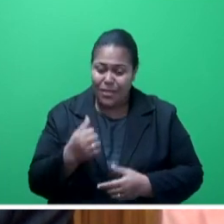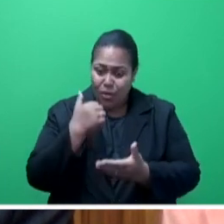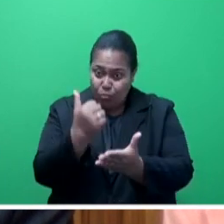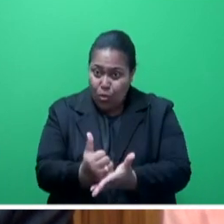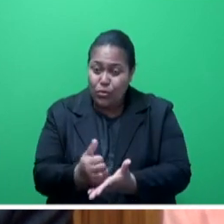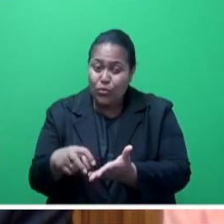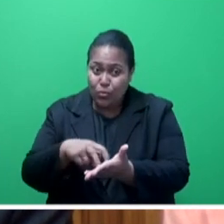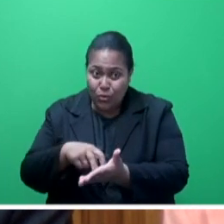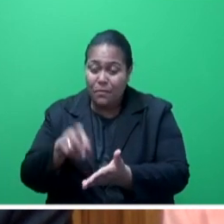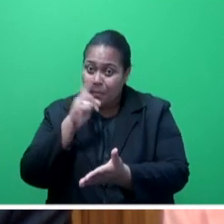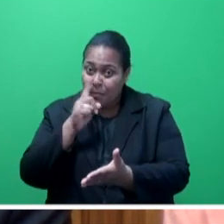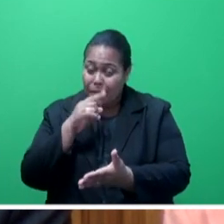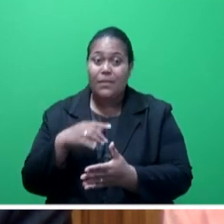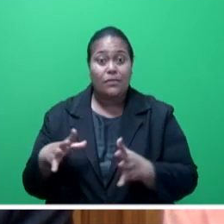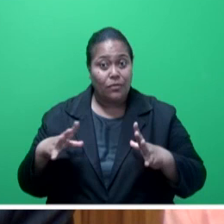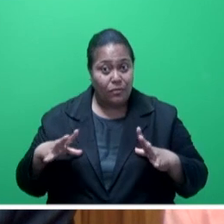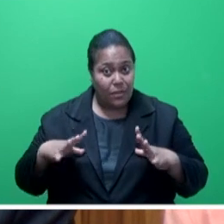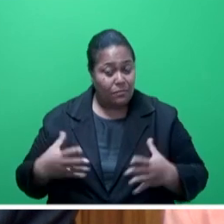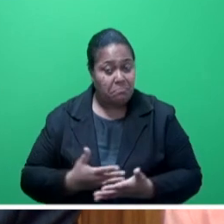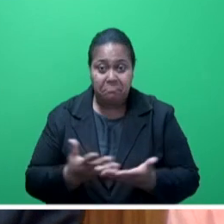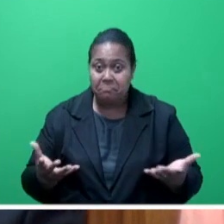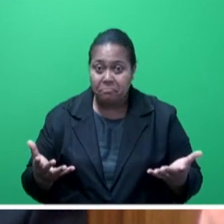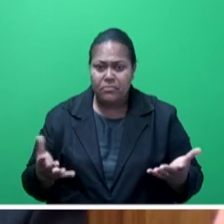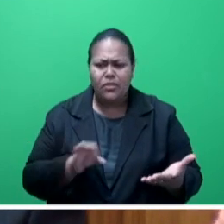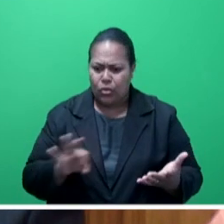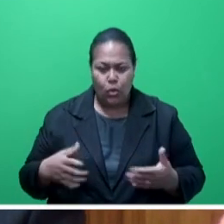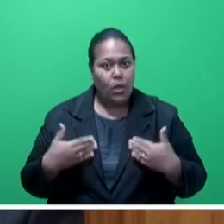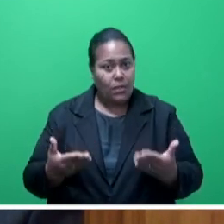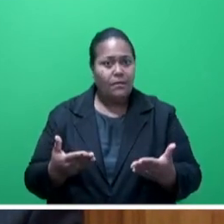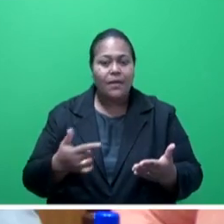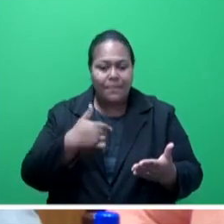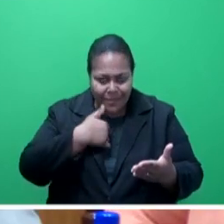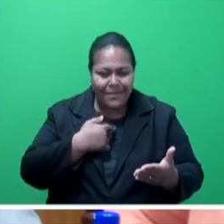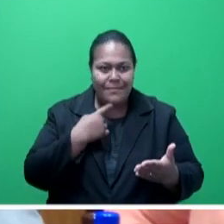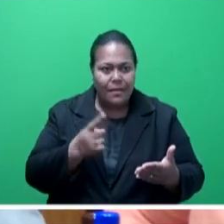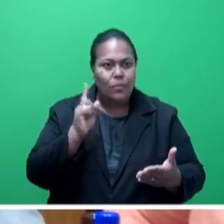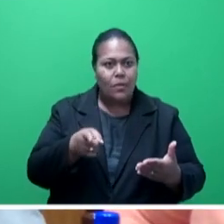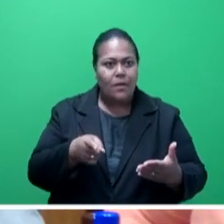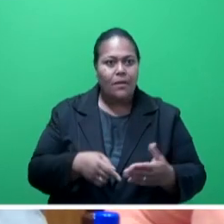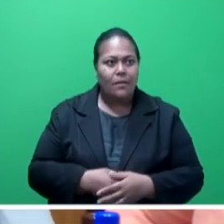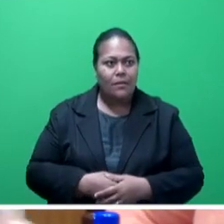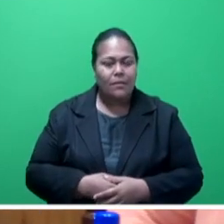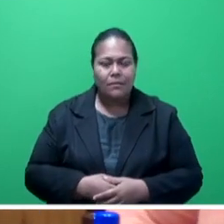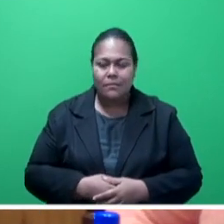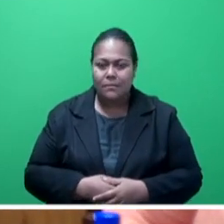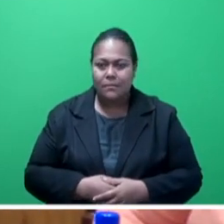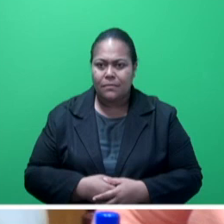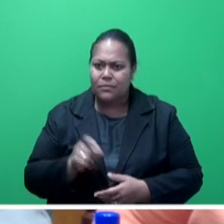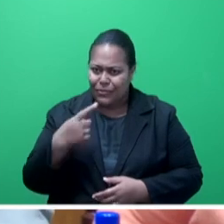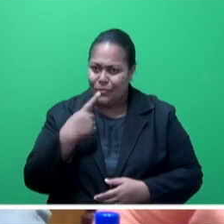saying that it is something that should not be given. And that is precisely what I'm saying. That is precisely what I'm saying.